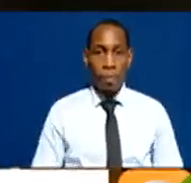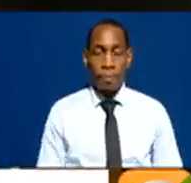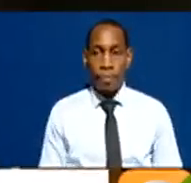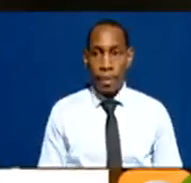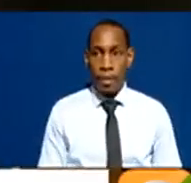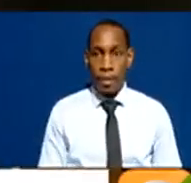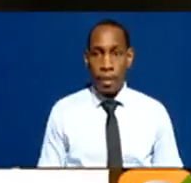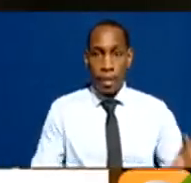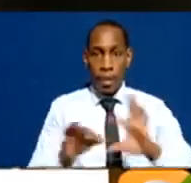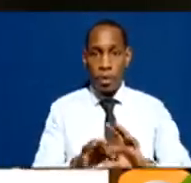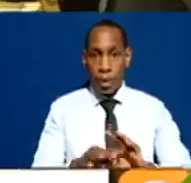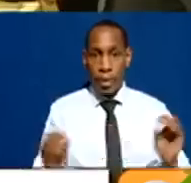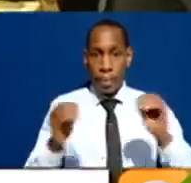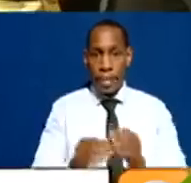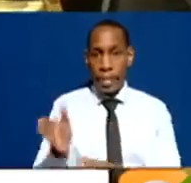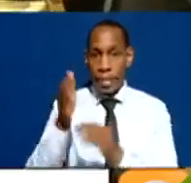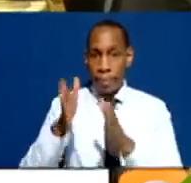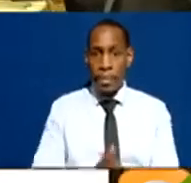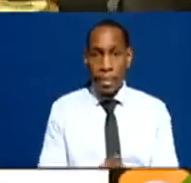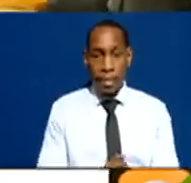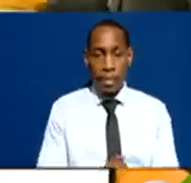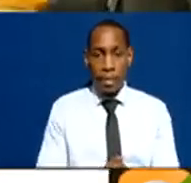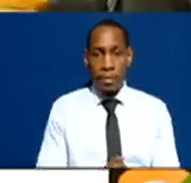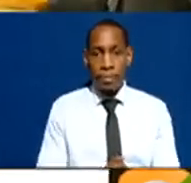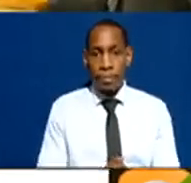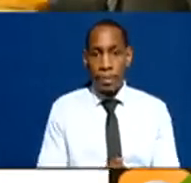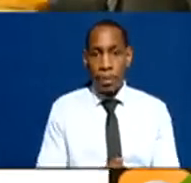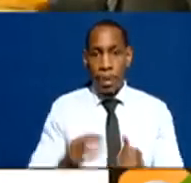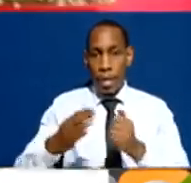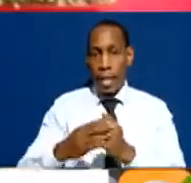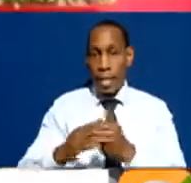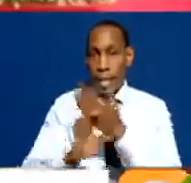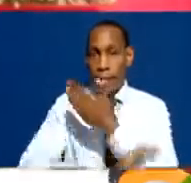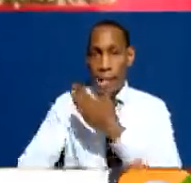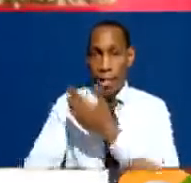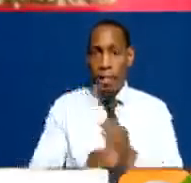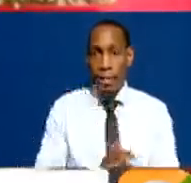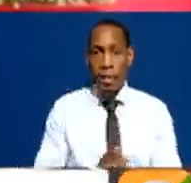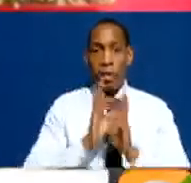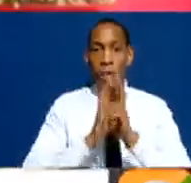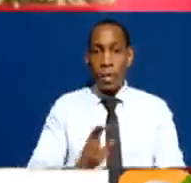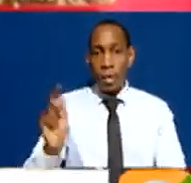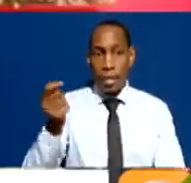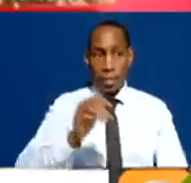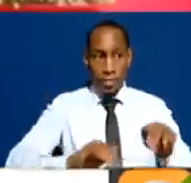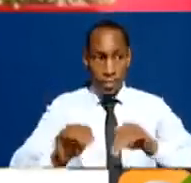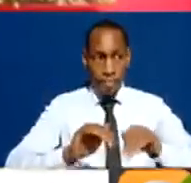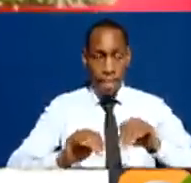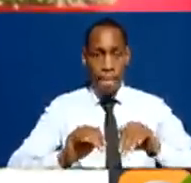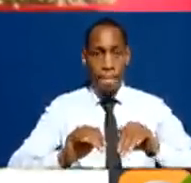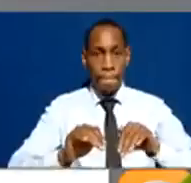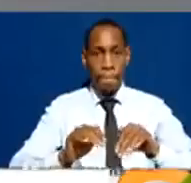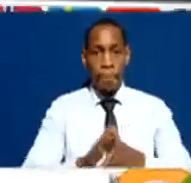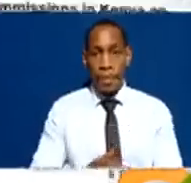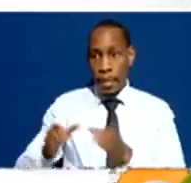In a joint statement by ambassadors and high commissioners from nine countries on results of the presidential election,